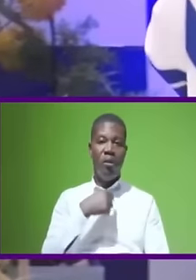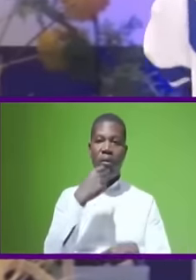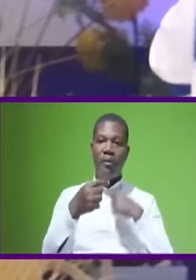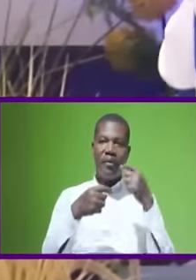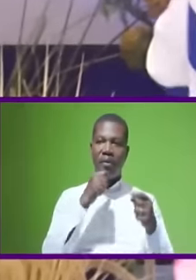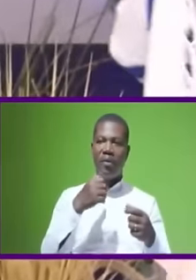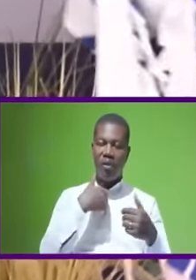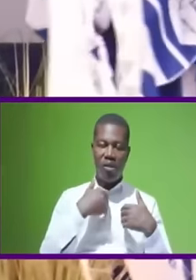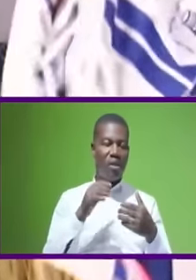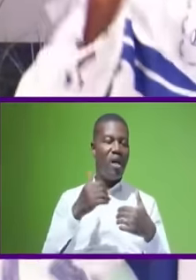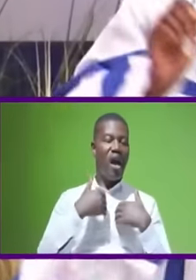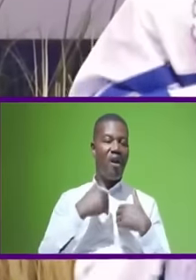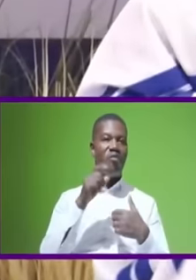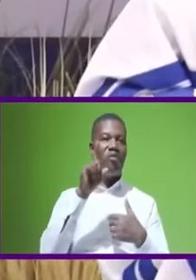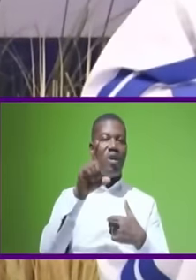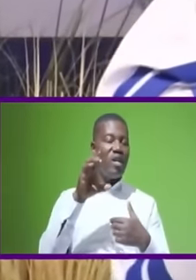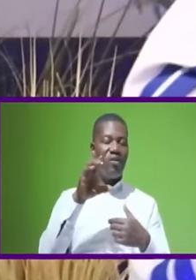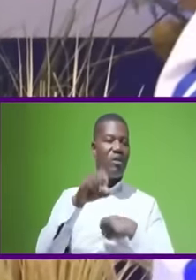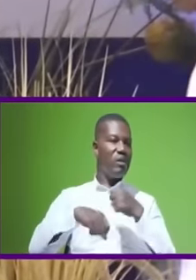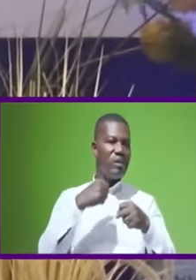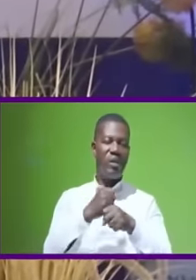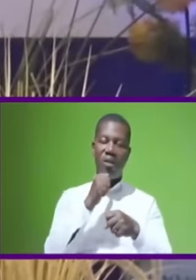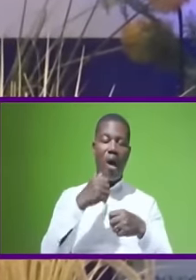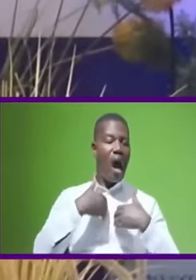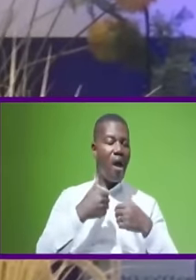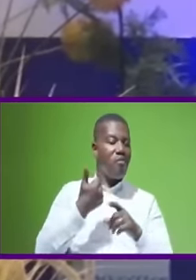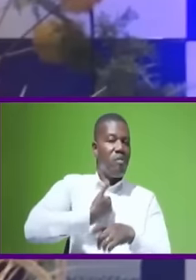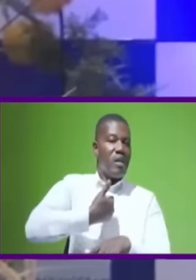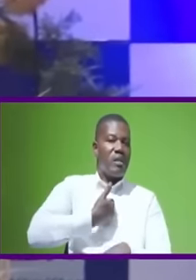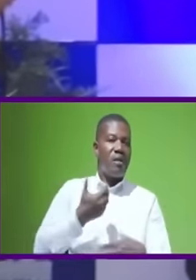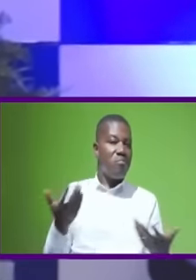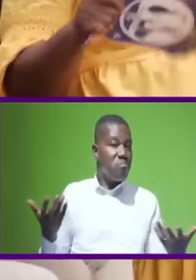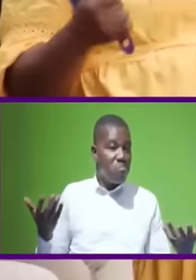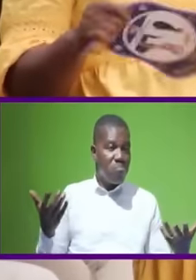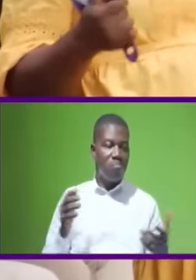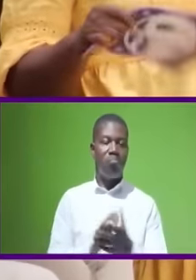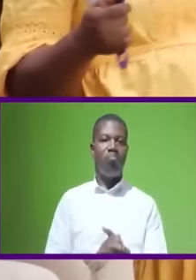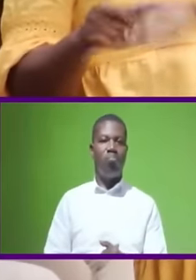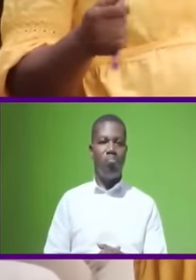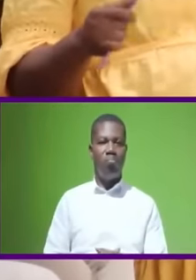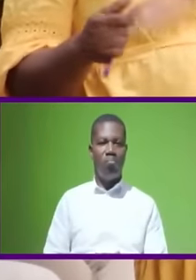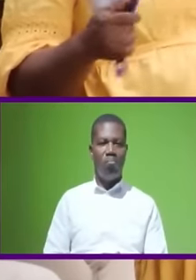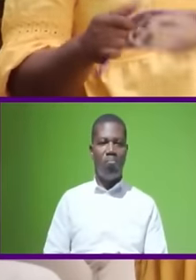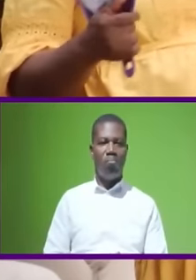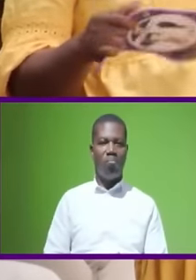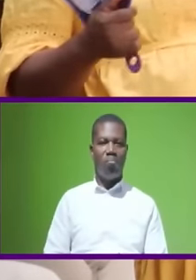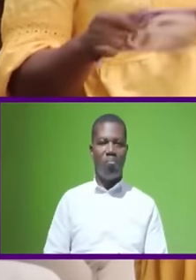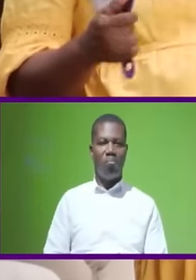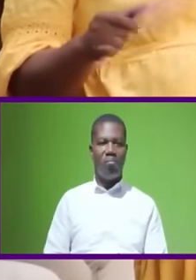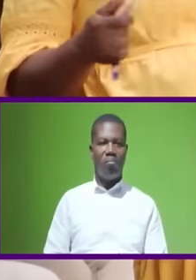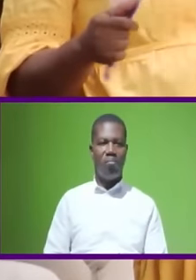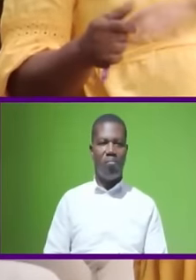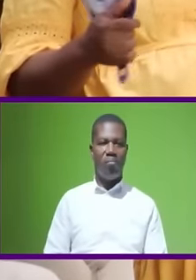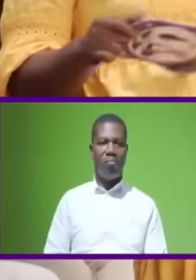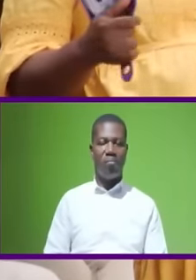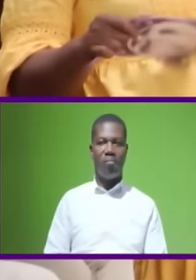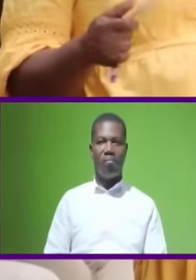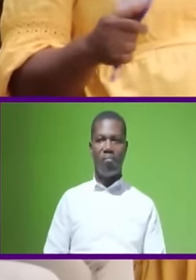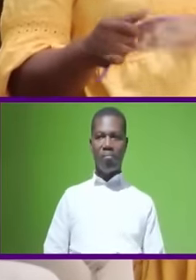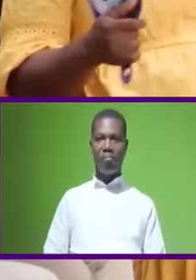nyamu 100 years. Even that 500 years that I am talking to you about, I who is speaking to you may not